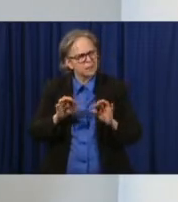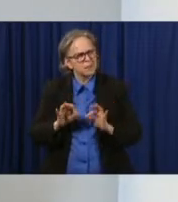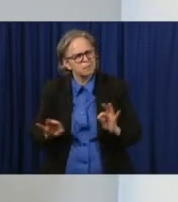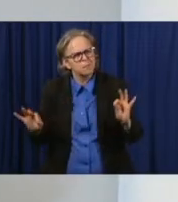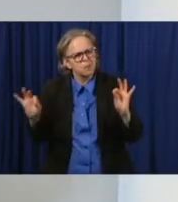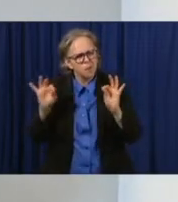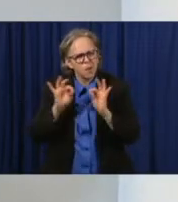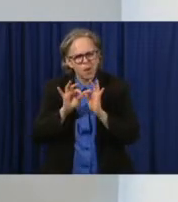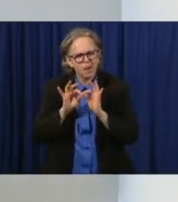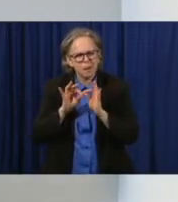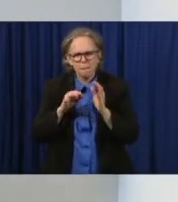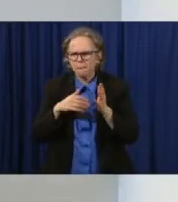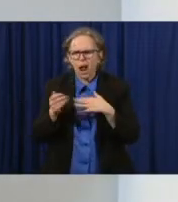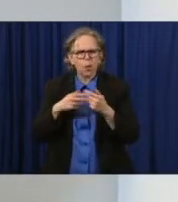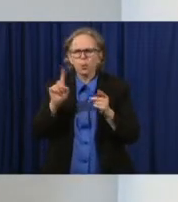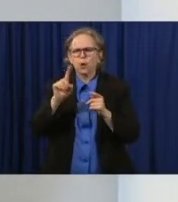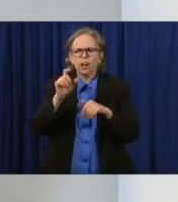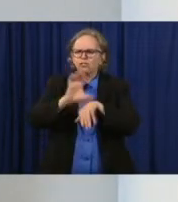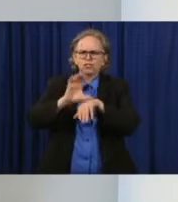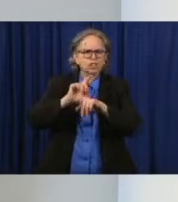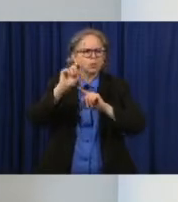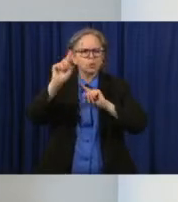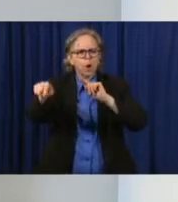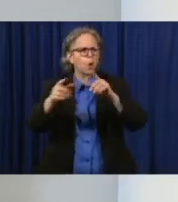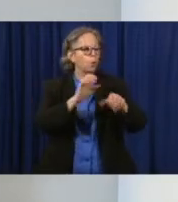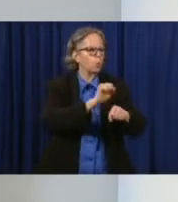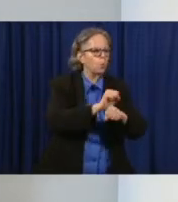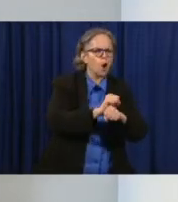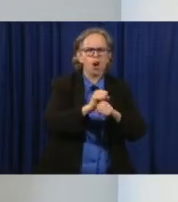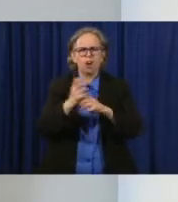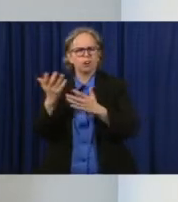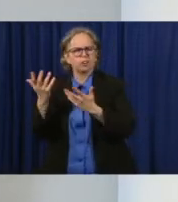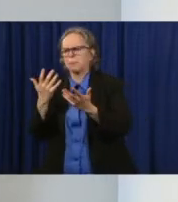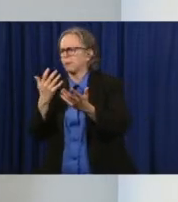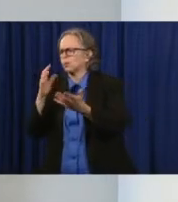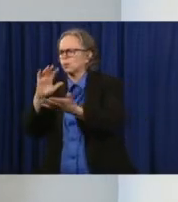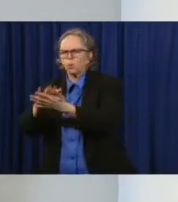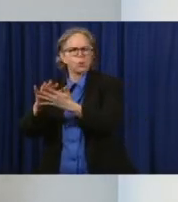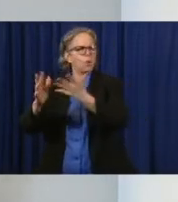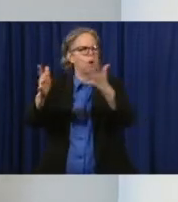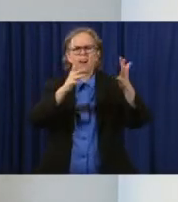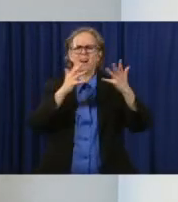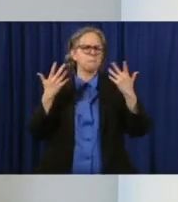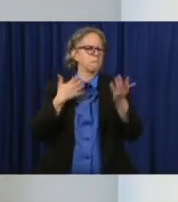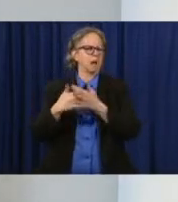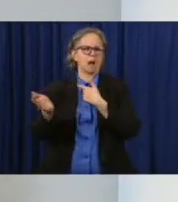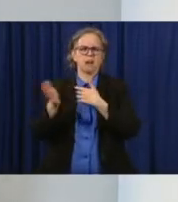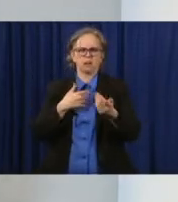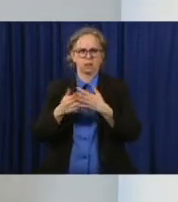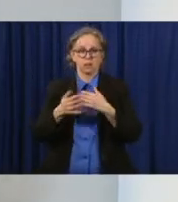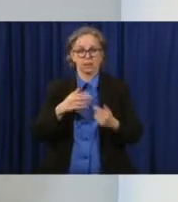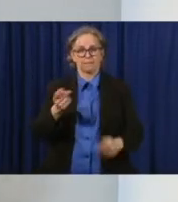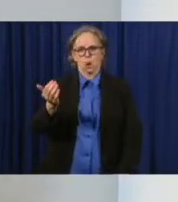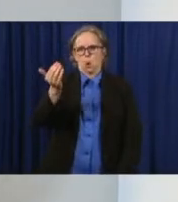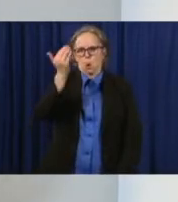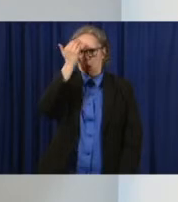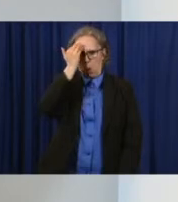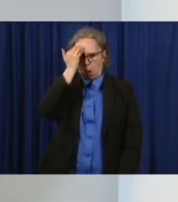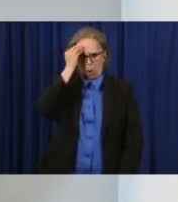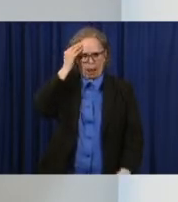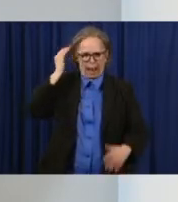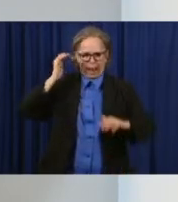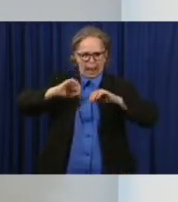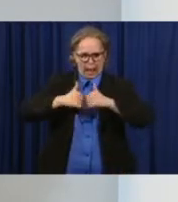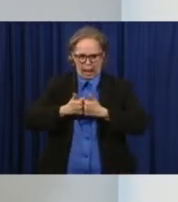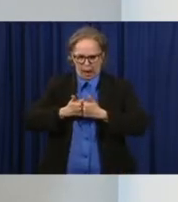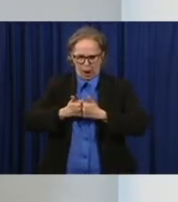we're going back out in our workplace, in our personal lives, that we know what works to control the spread, and that we